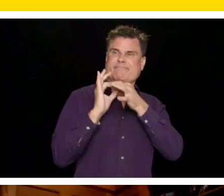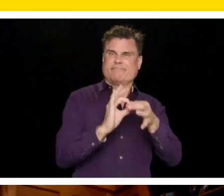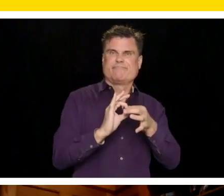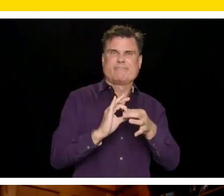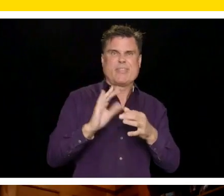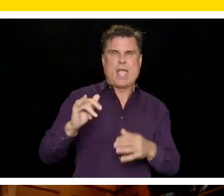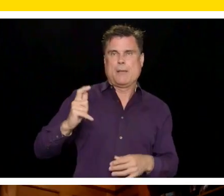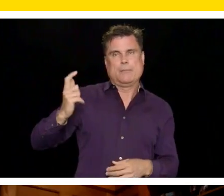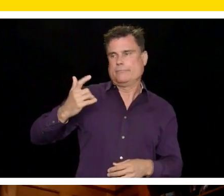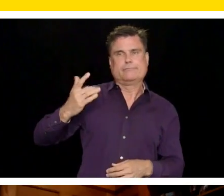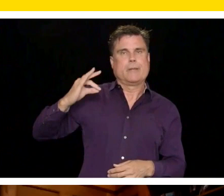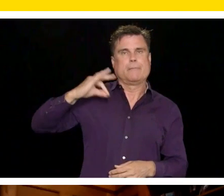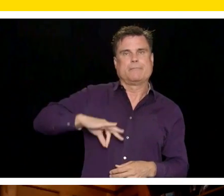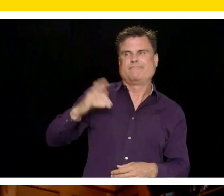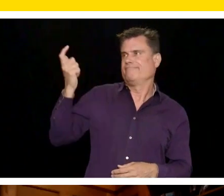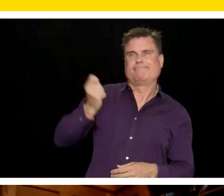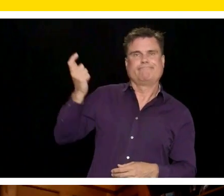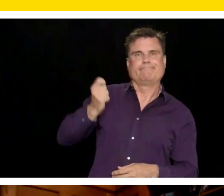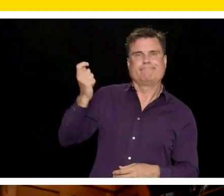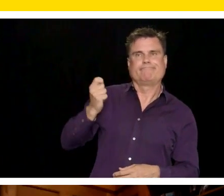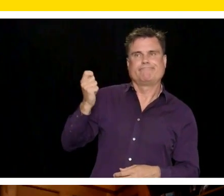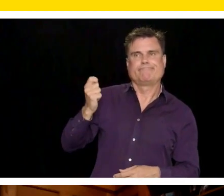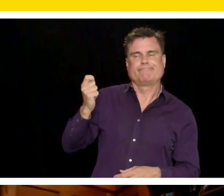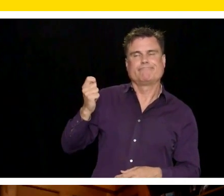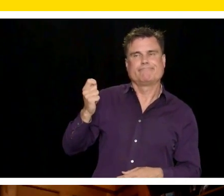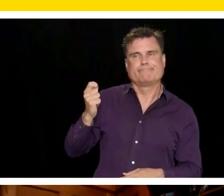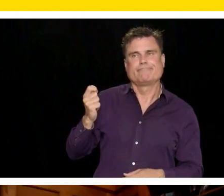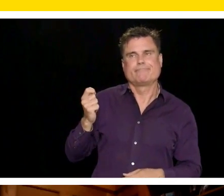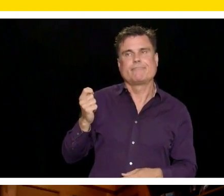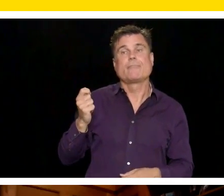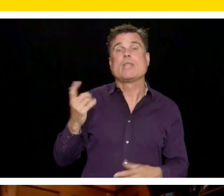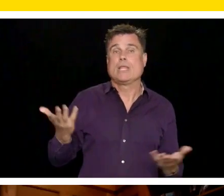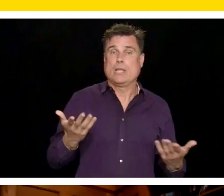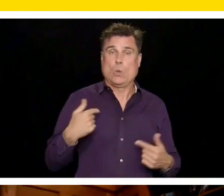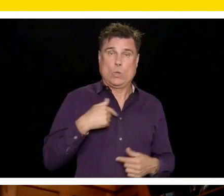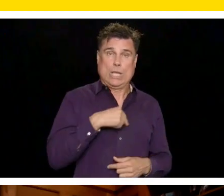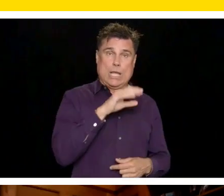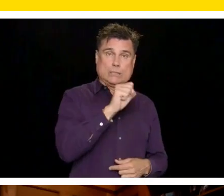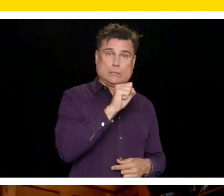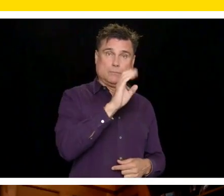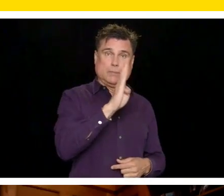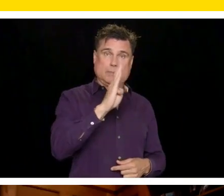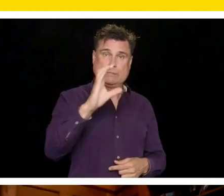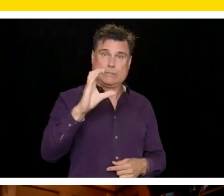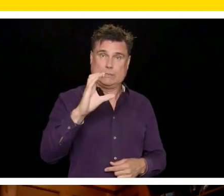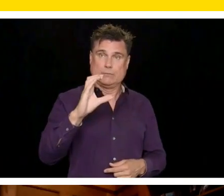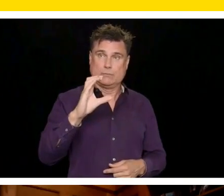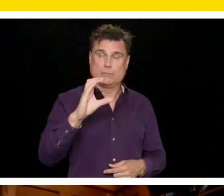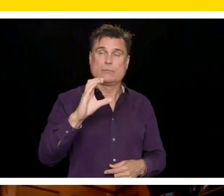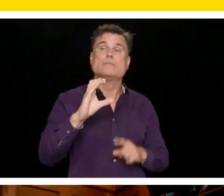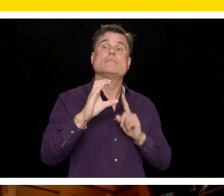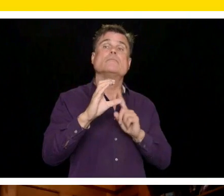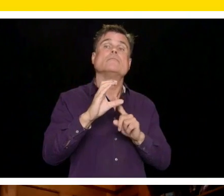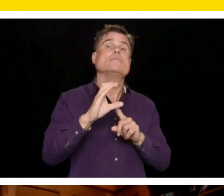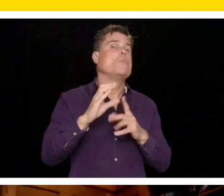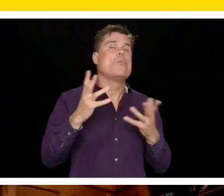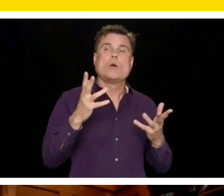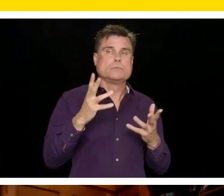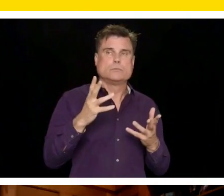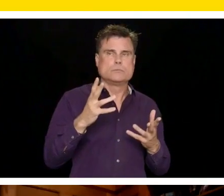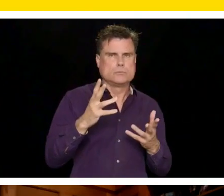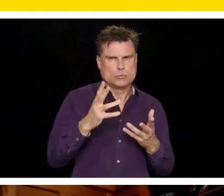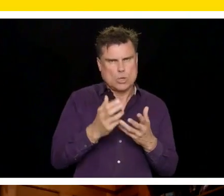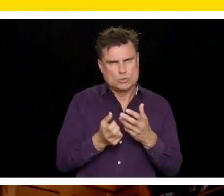businesses who might be evicted and those landlords too, because many landlords are also small business owners, right?